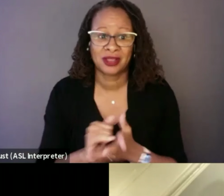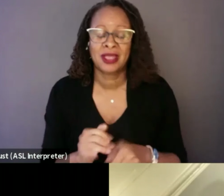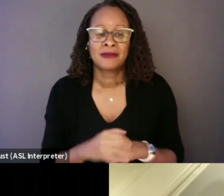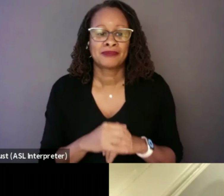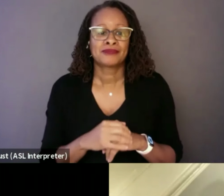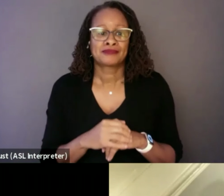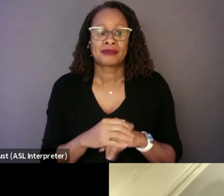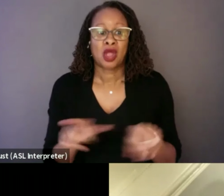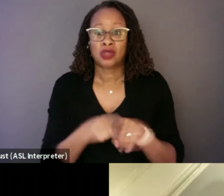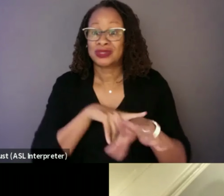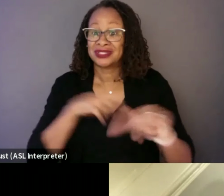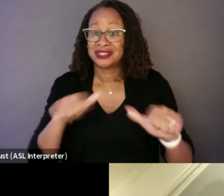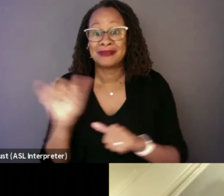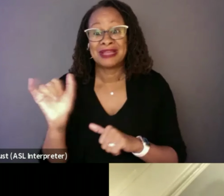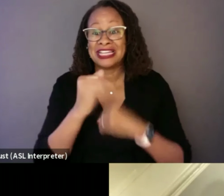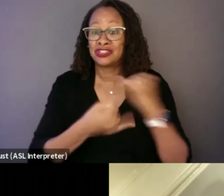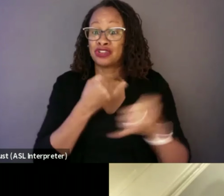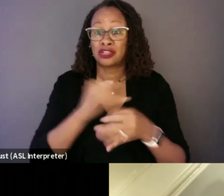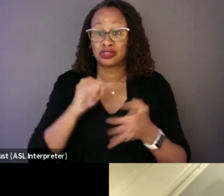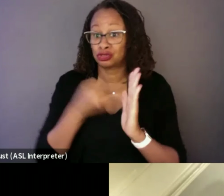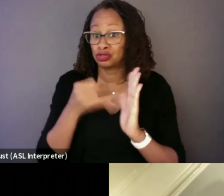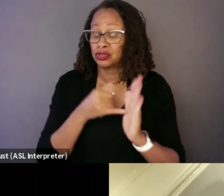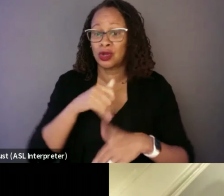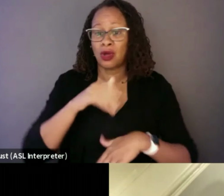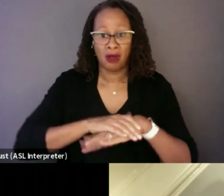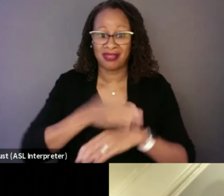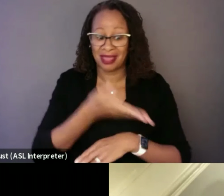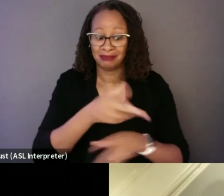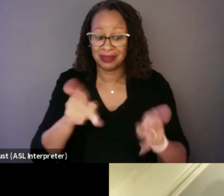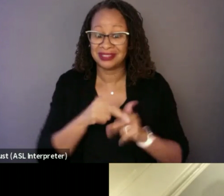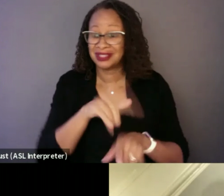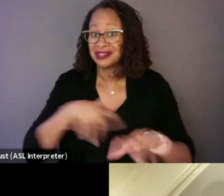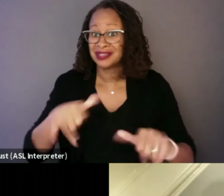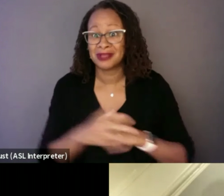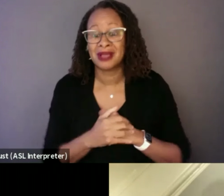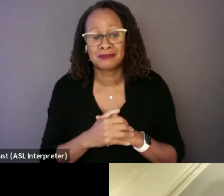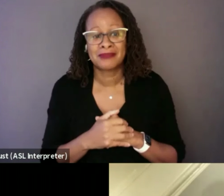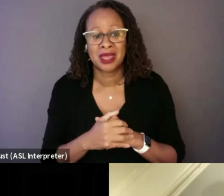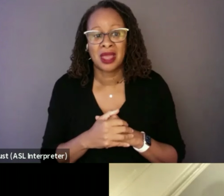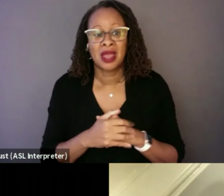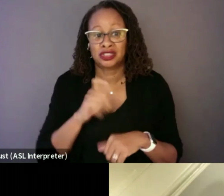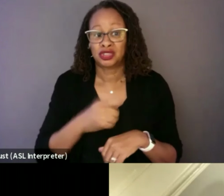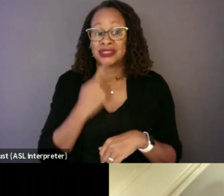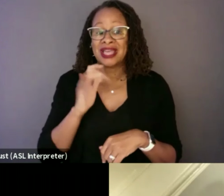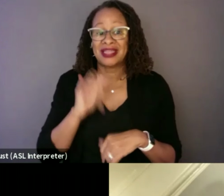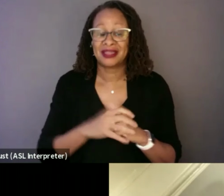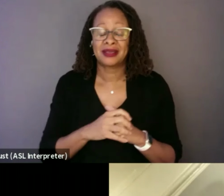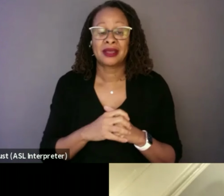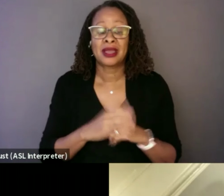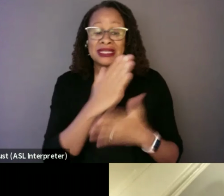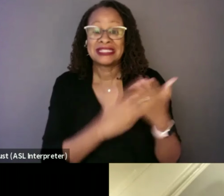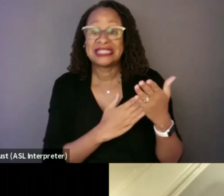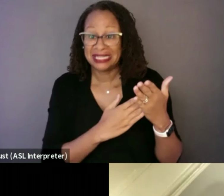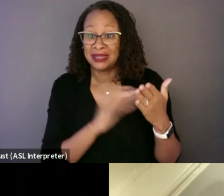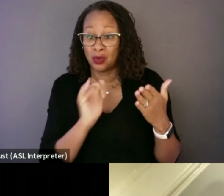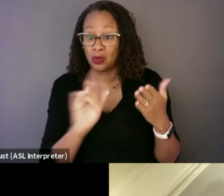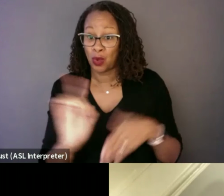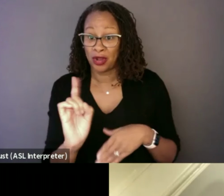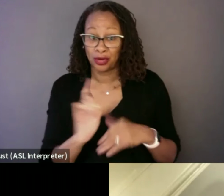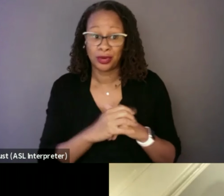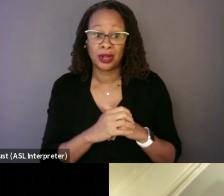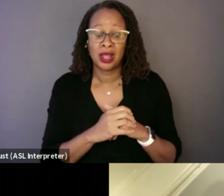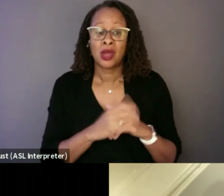the international journalists on the spot. And I should say that the scene in the film with